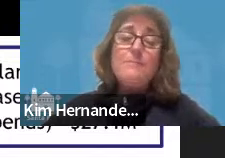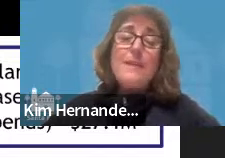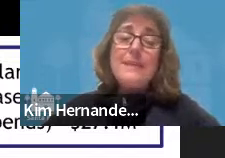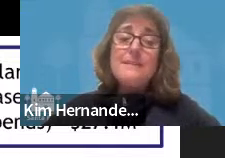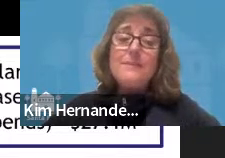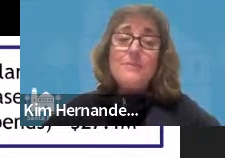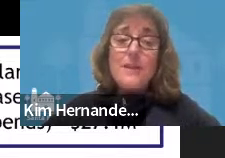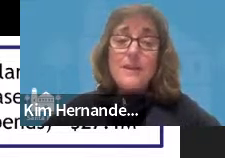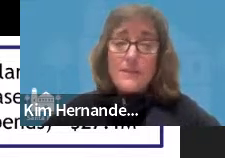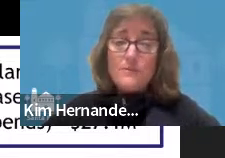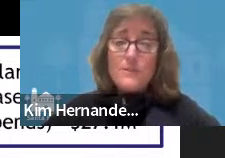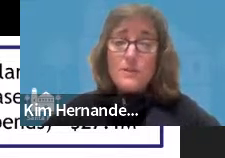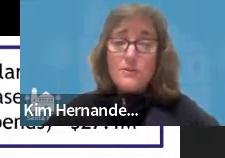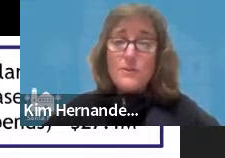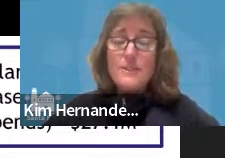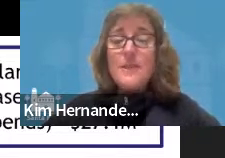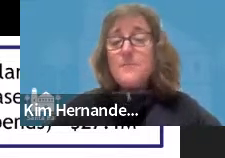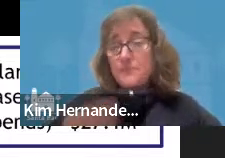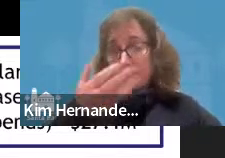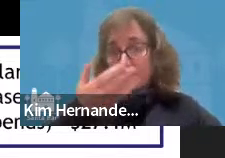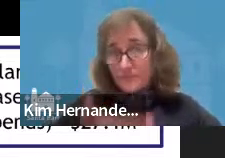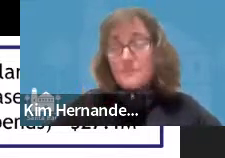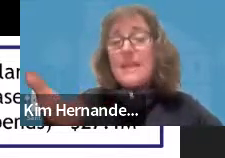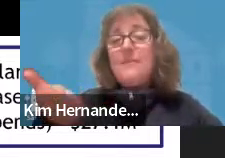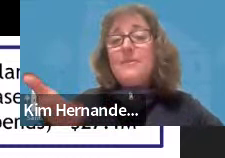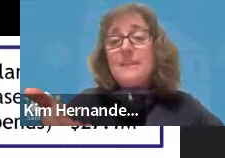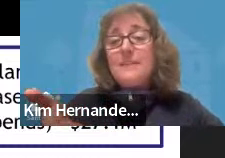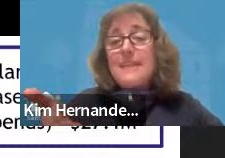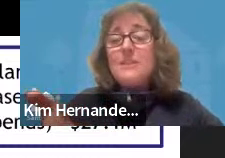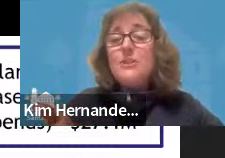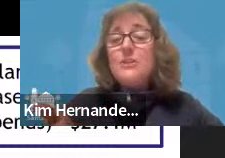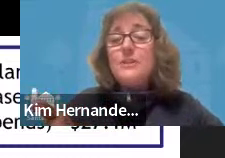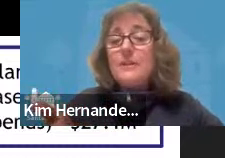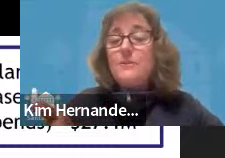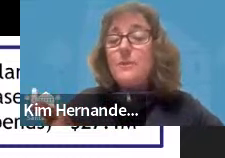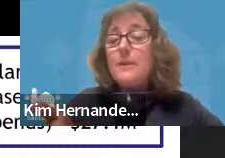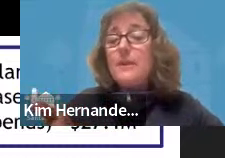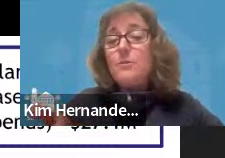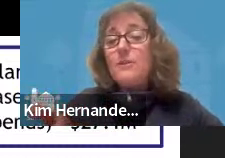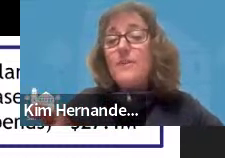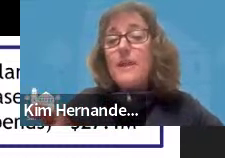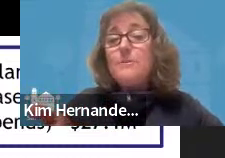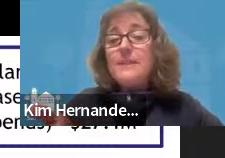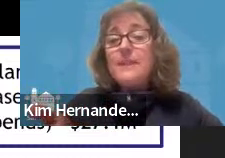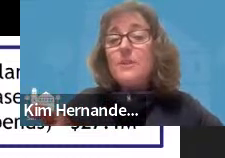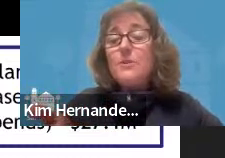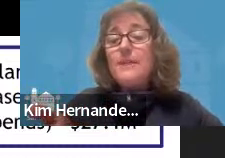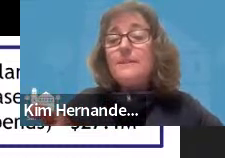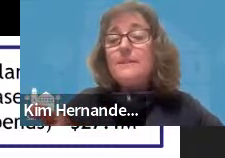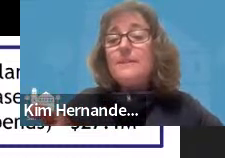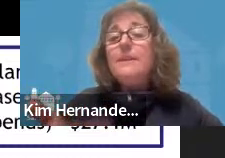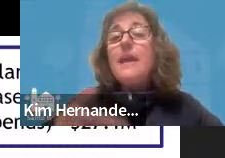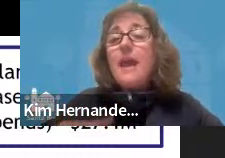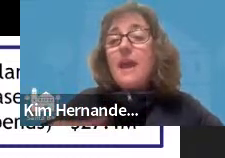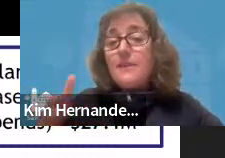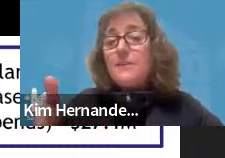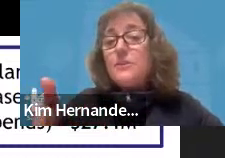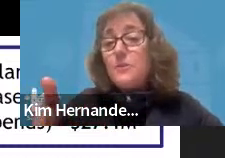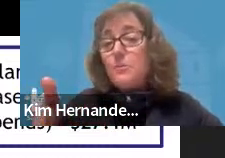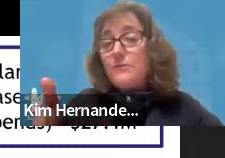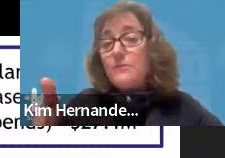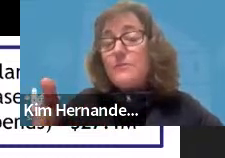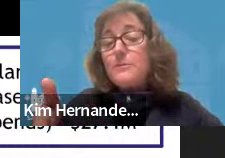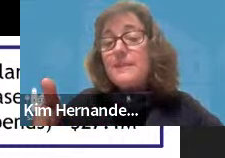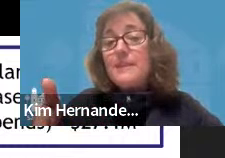were making $75,000. And then in the next year, you had a 3.5% increase, and